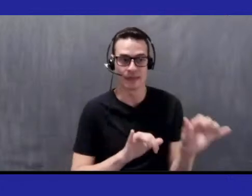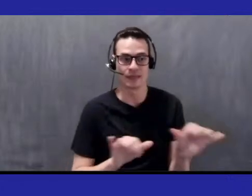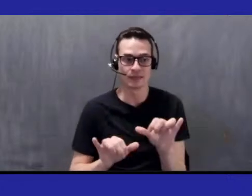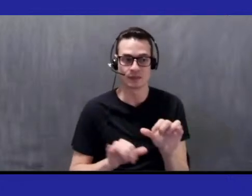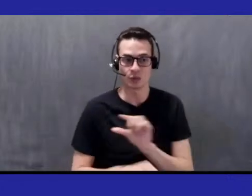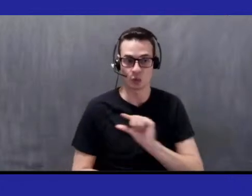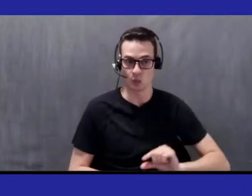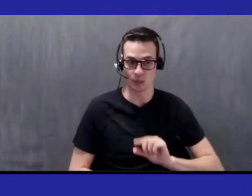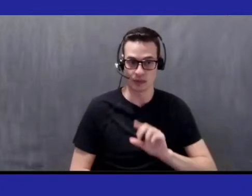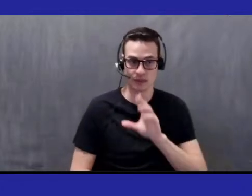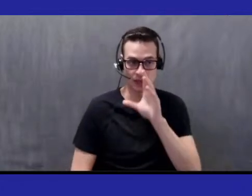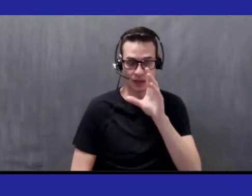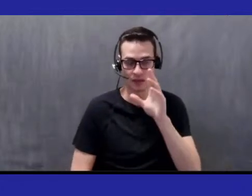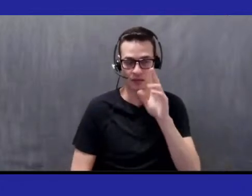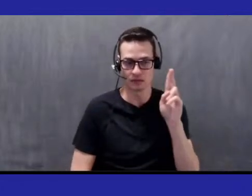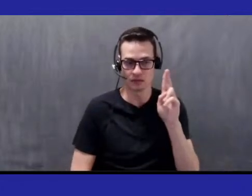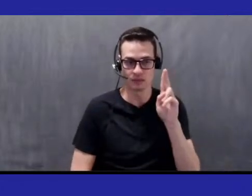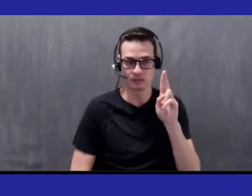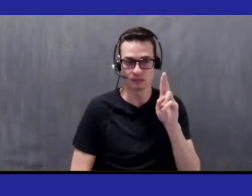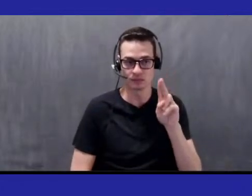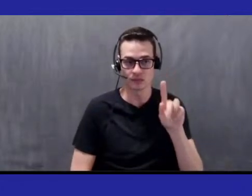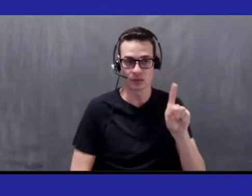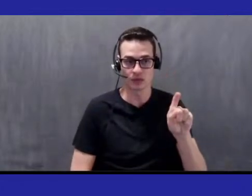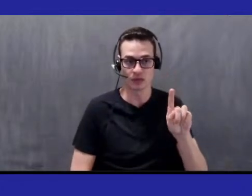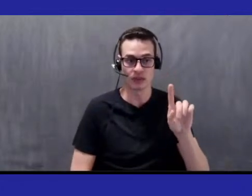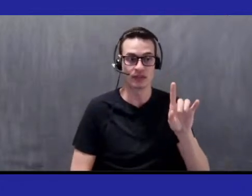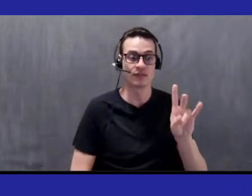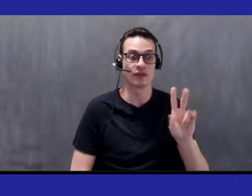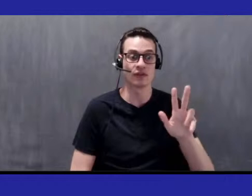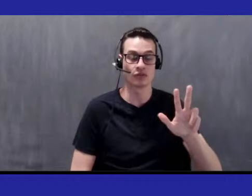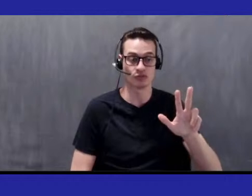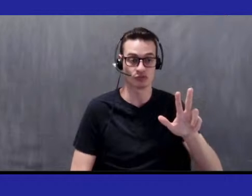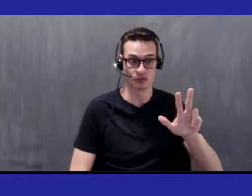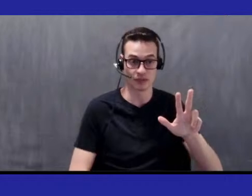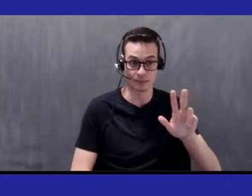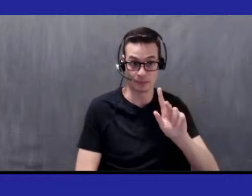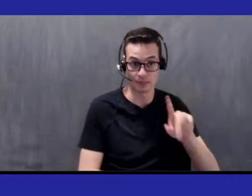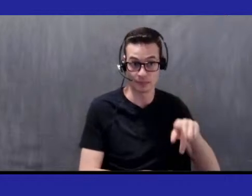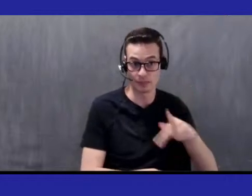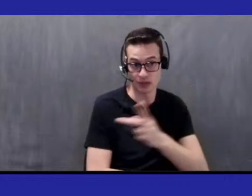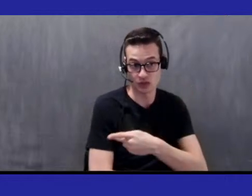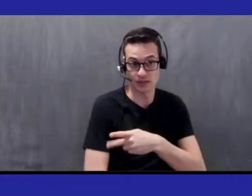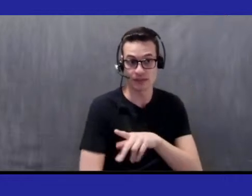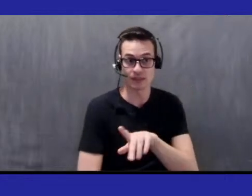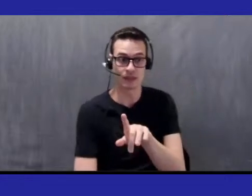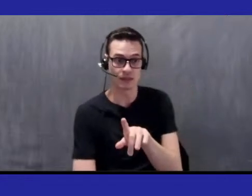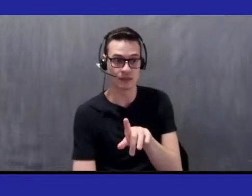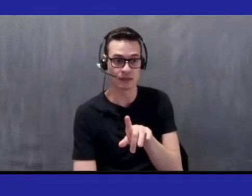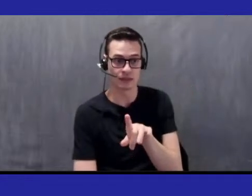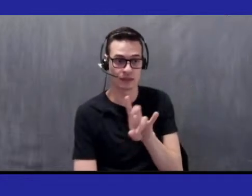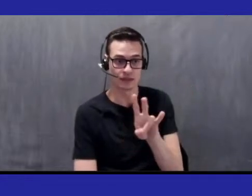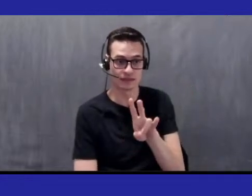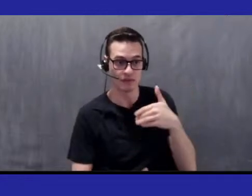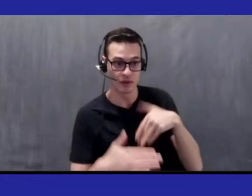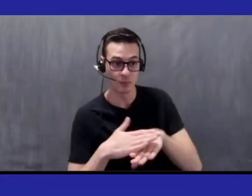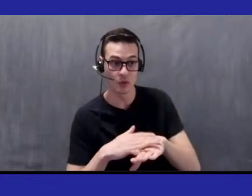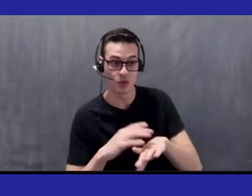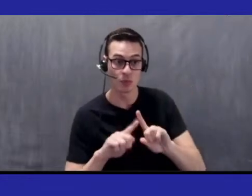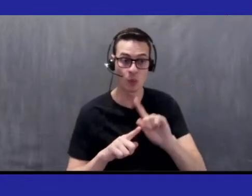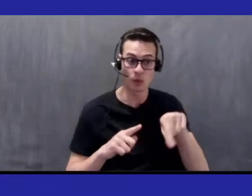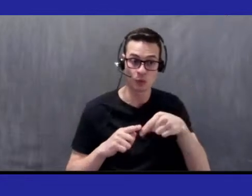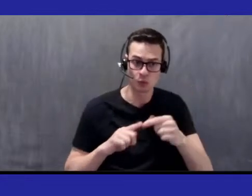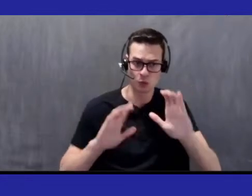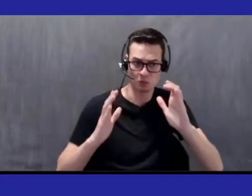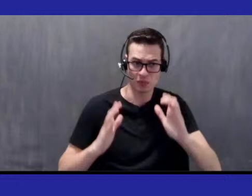patients, 87 admissions. But at the rest of the facilities, the number of admissions is almost on